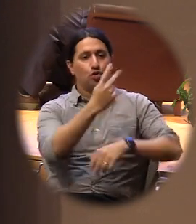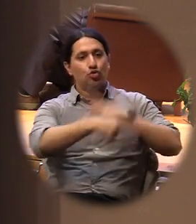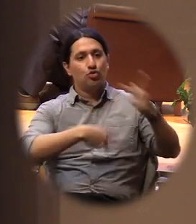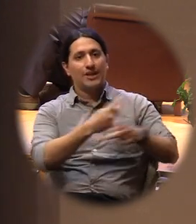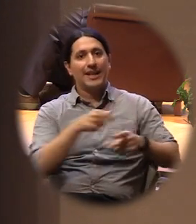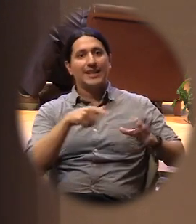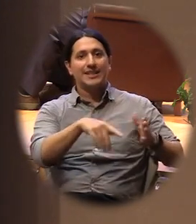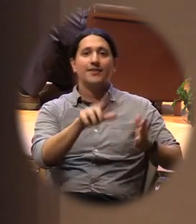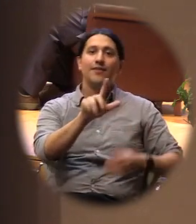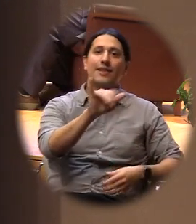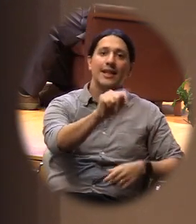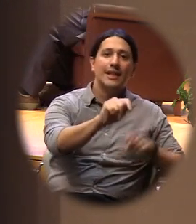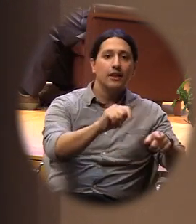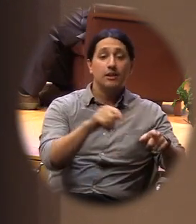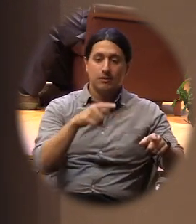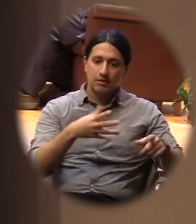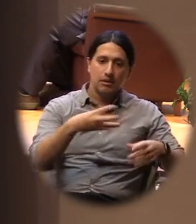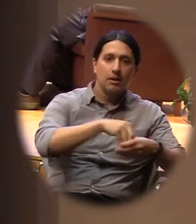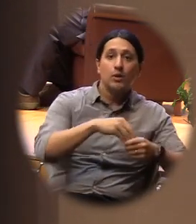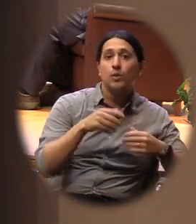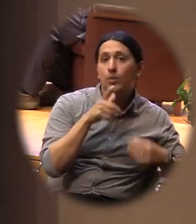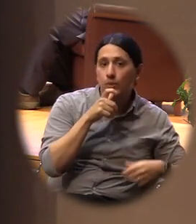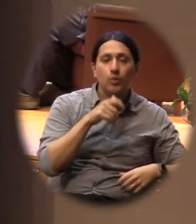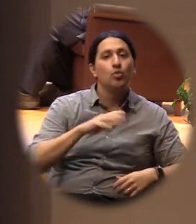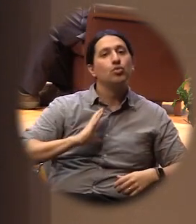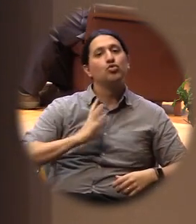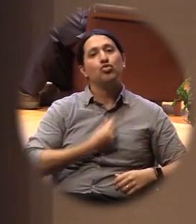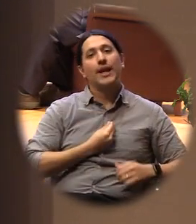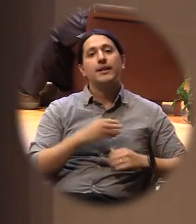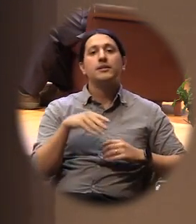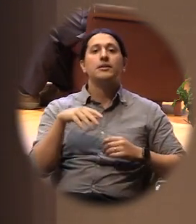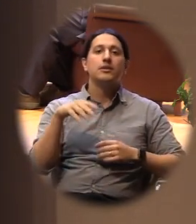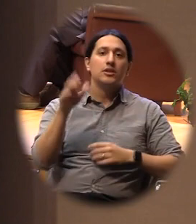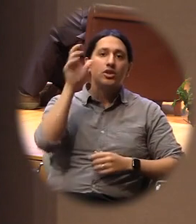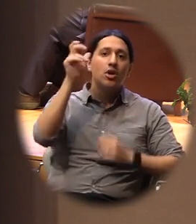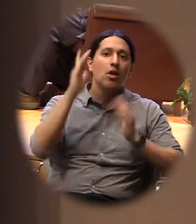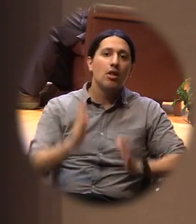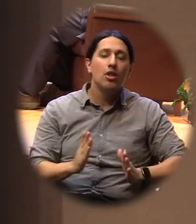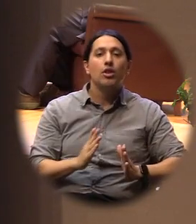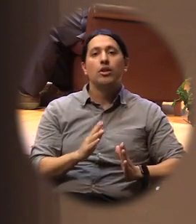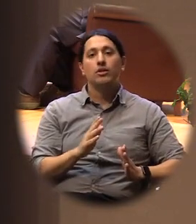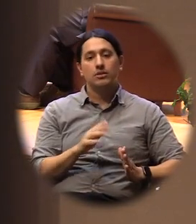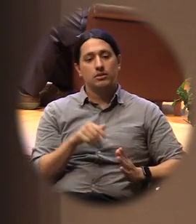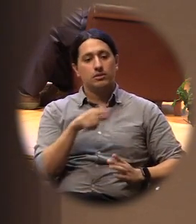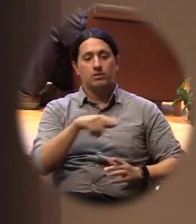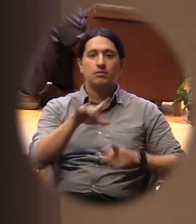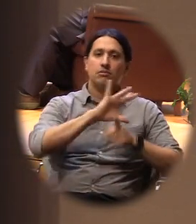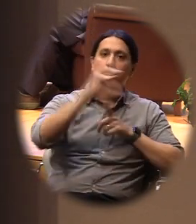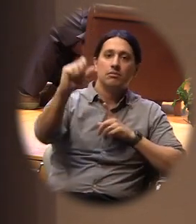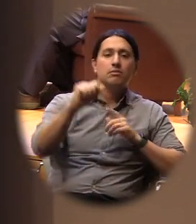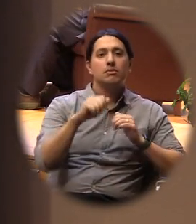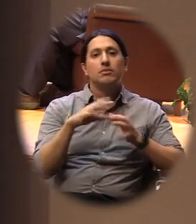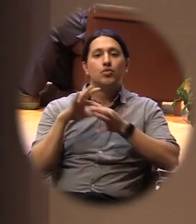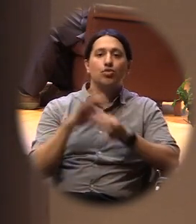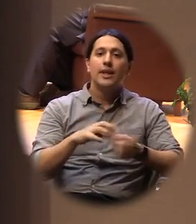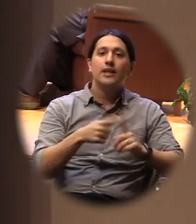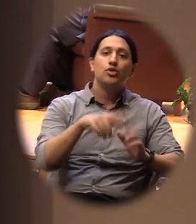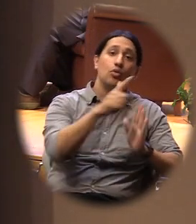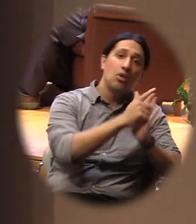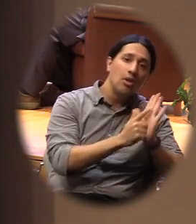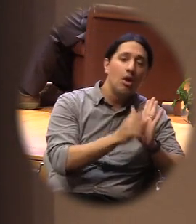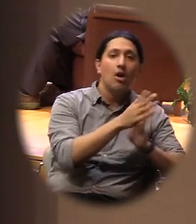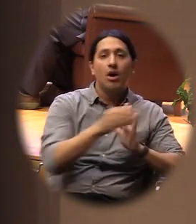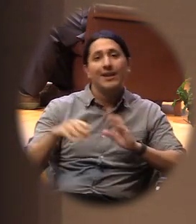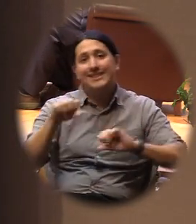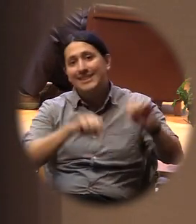Scholars who are doing really interesting work not only in science but in um in things like the law there's a new